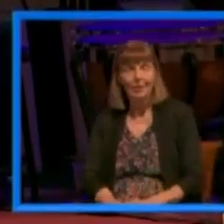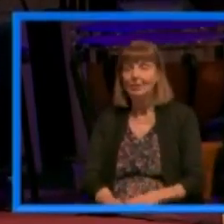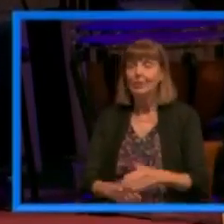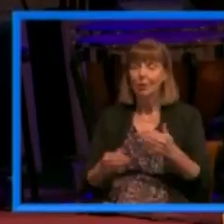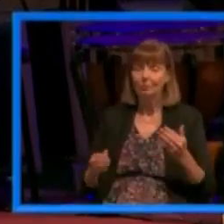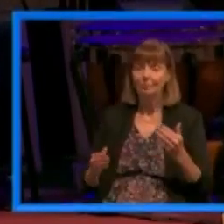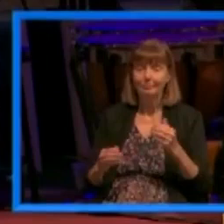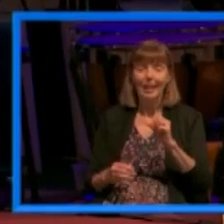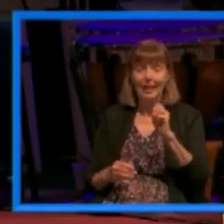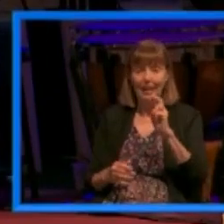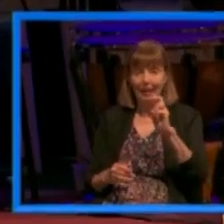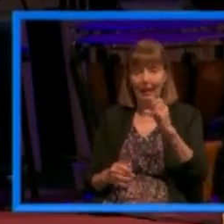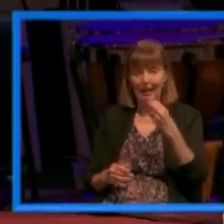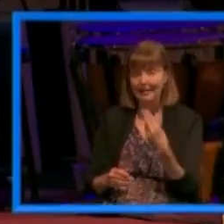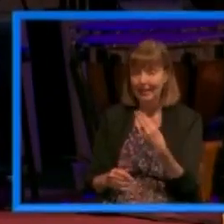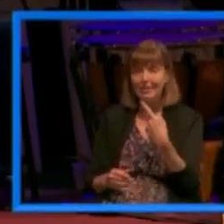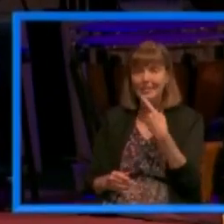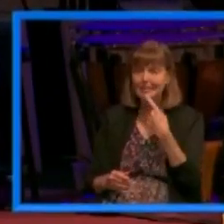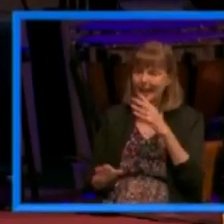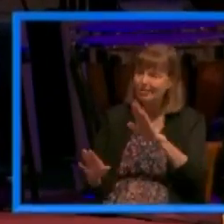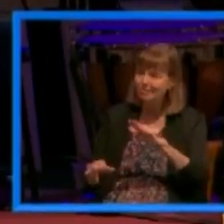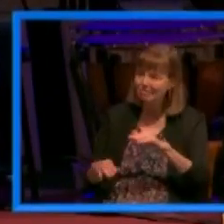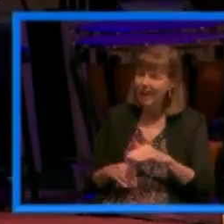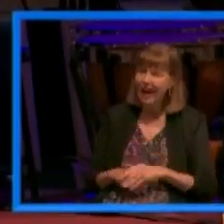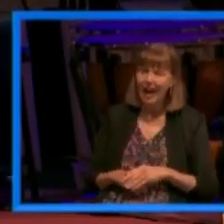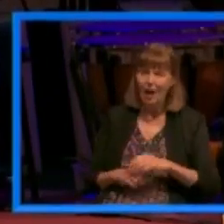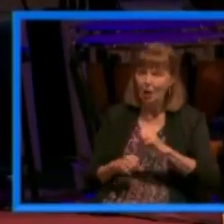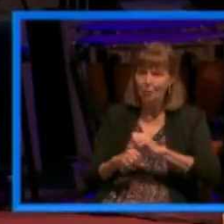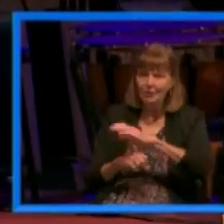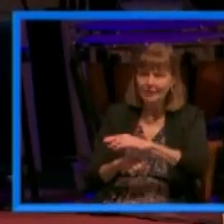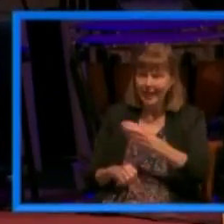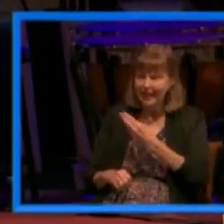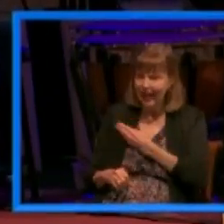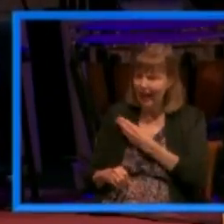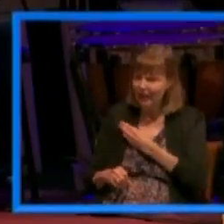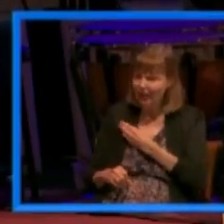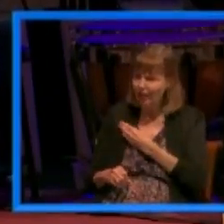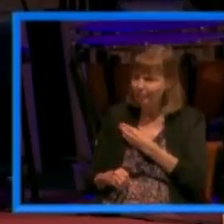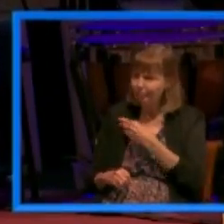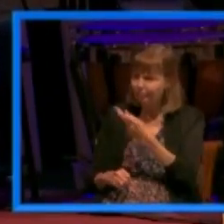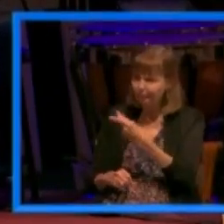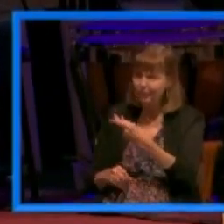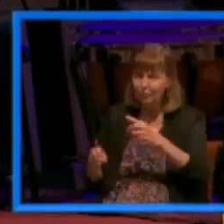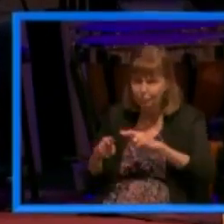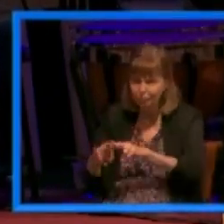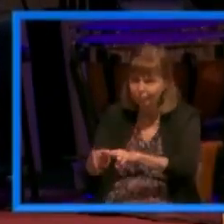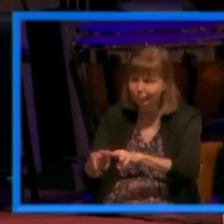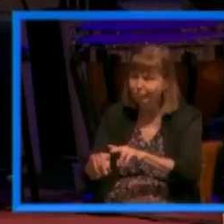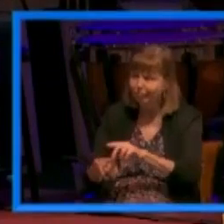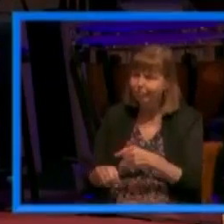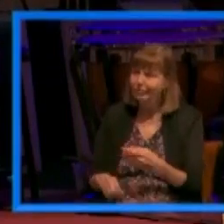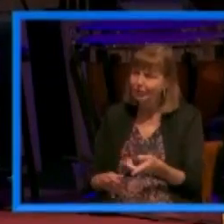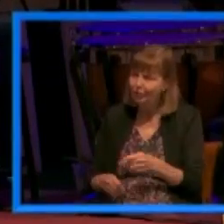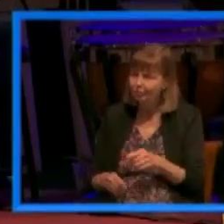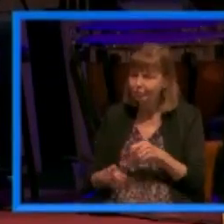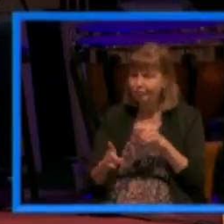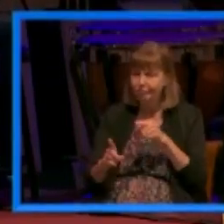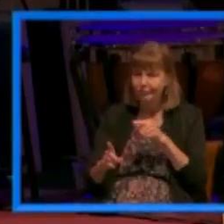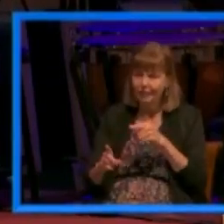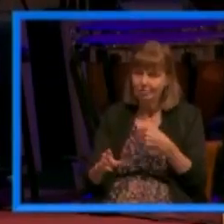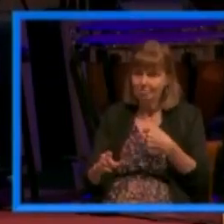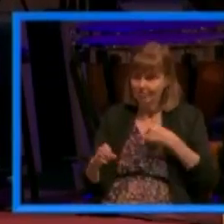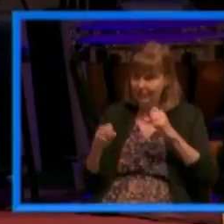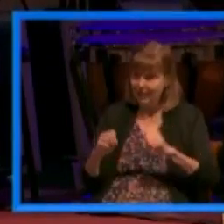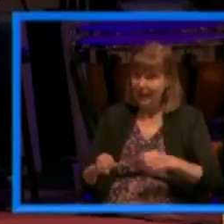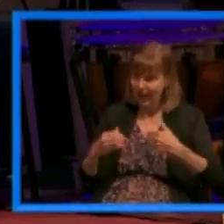Abram listened to the voice of Sarah. So after Abram had lived 10 years in the land of Canaan, Sarah, Abram's wife, took Hagar the Egyptian, her